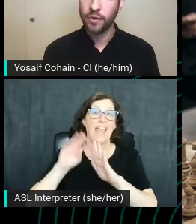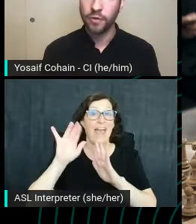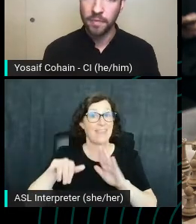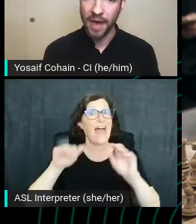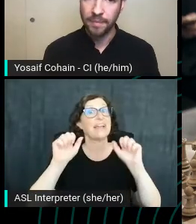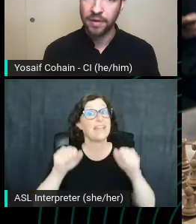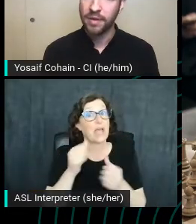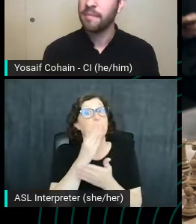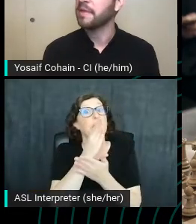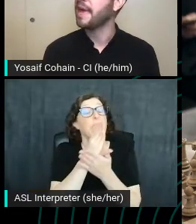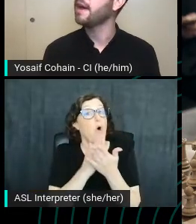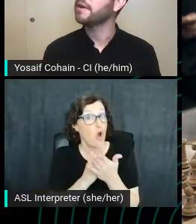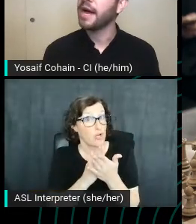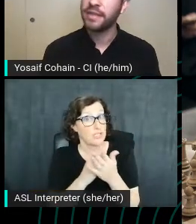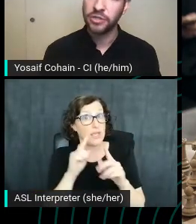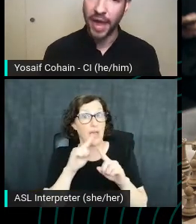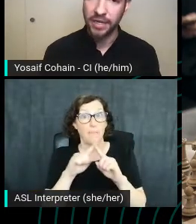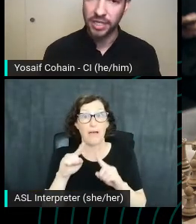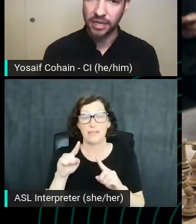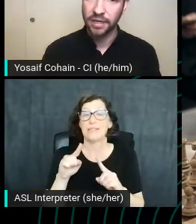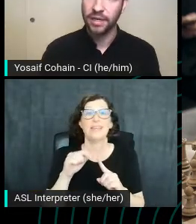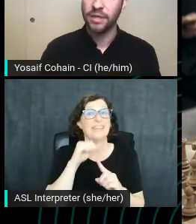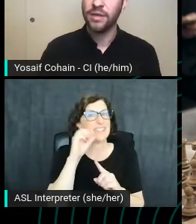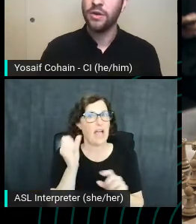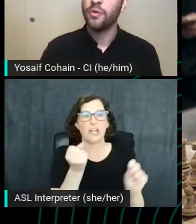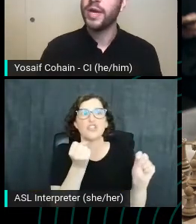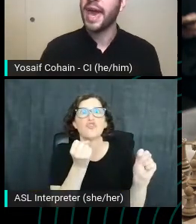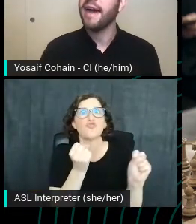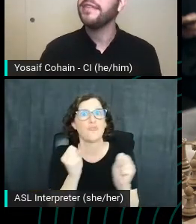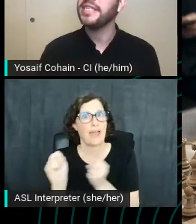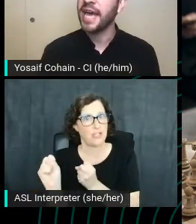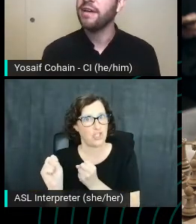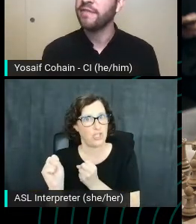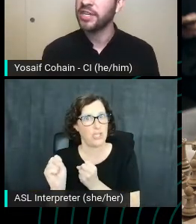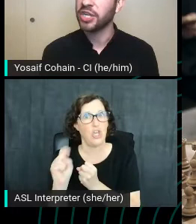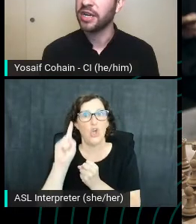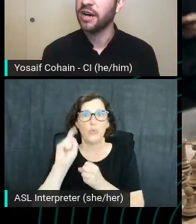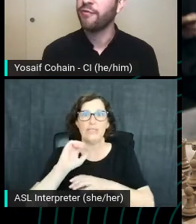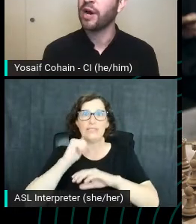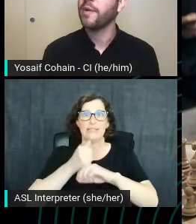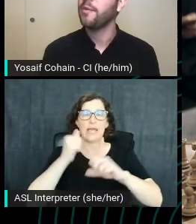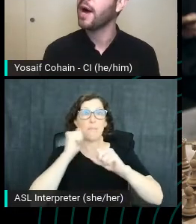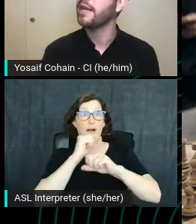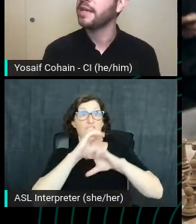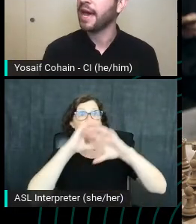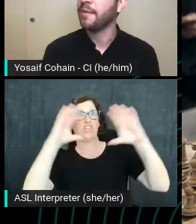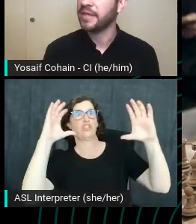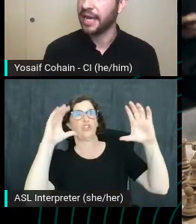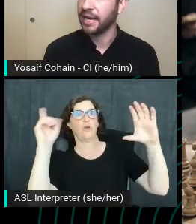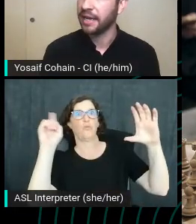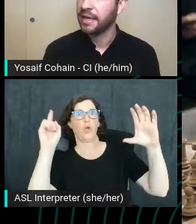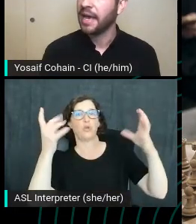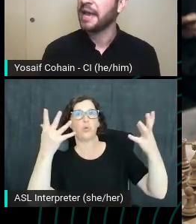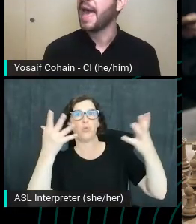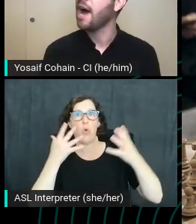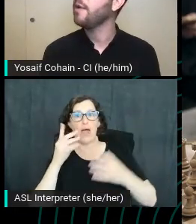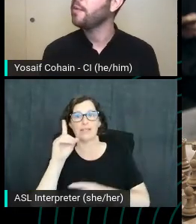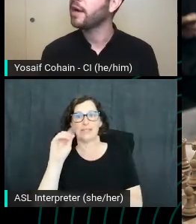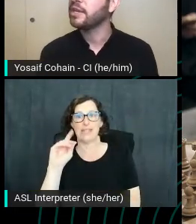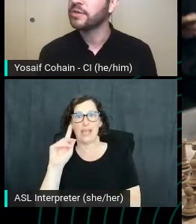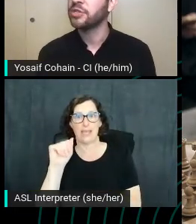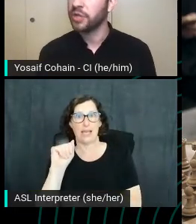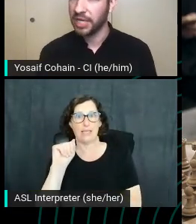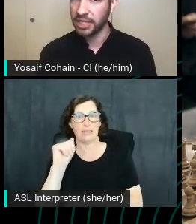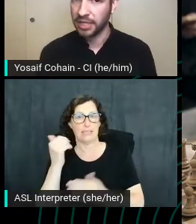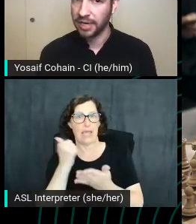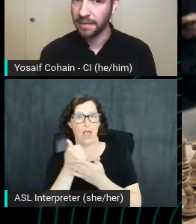of your roadmap, but they are not the strategy. We have to set a vision of where we want to get with data and how we want